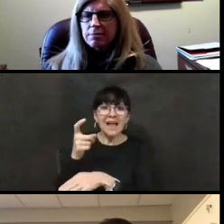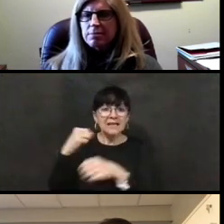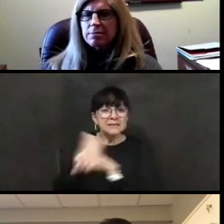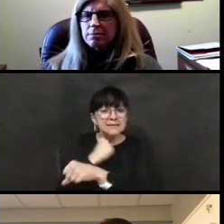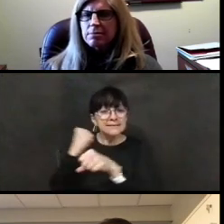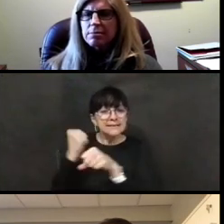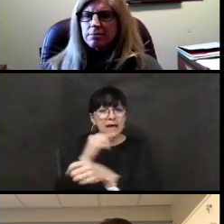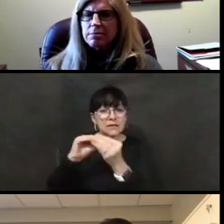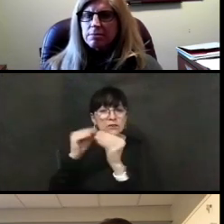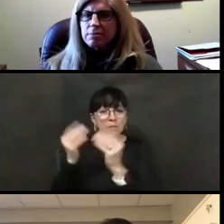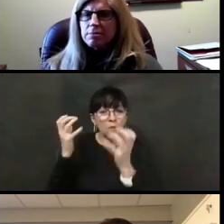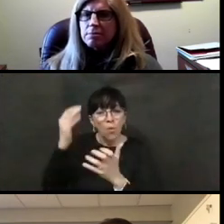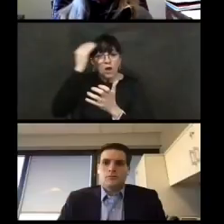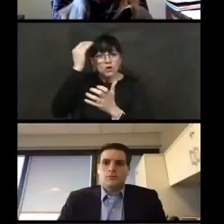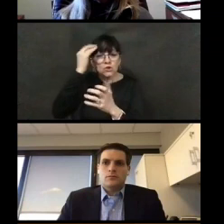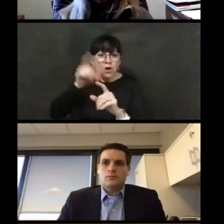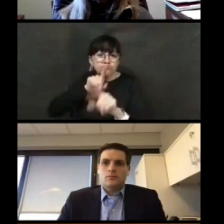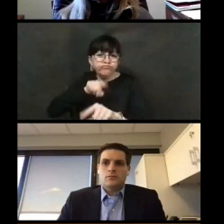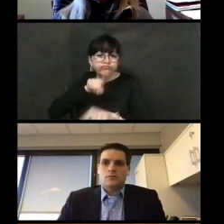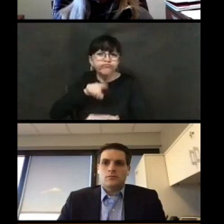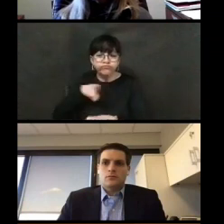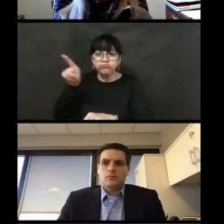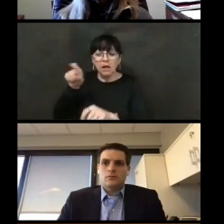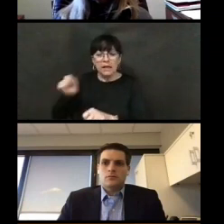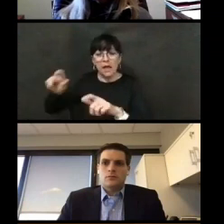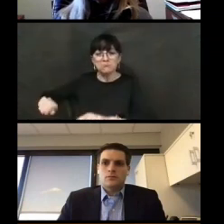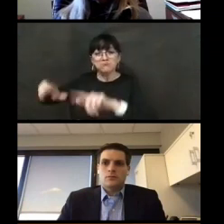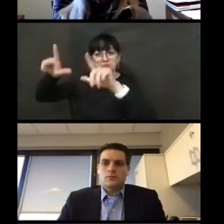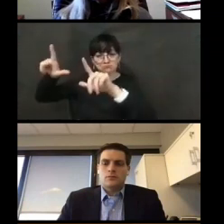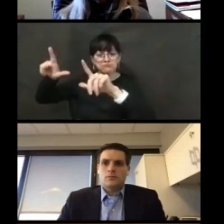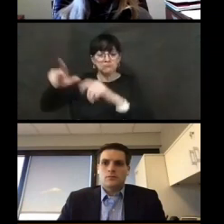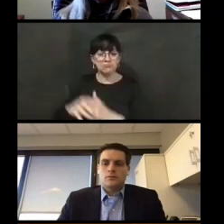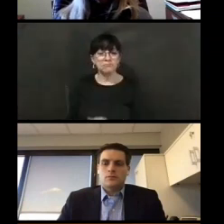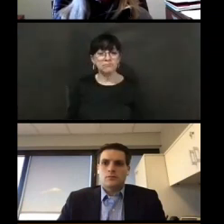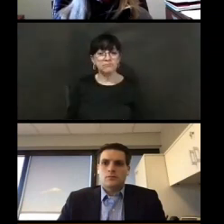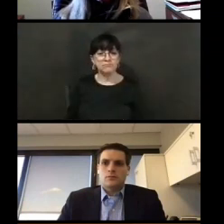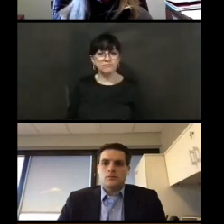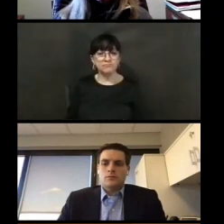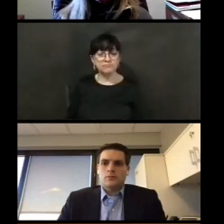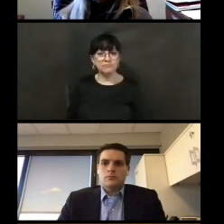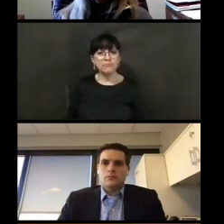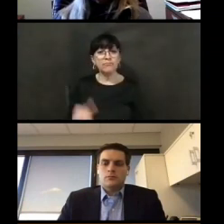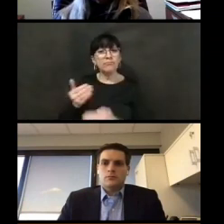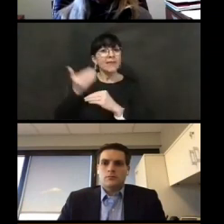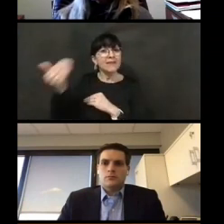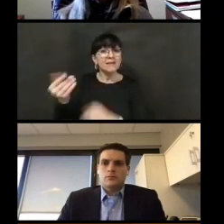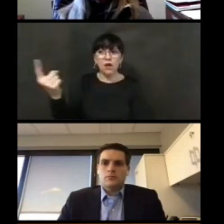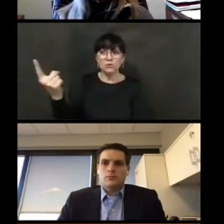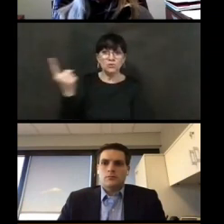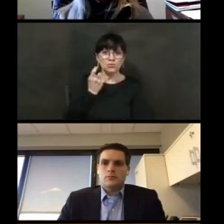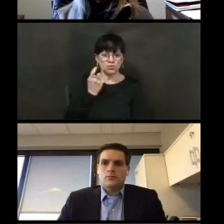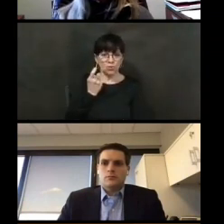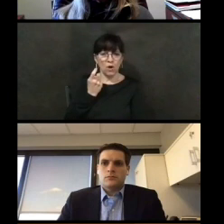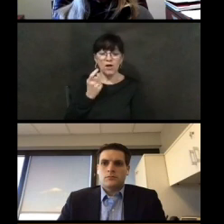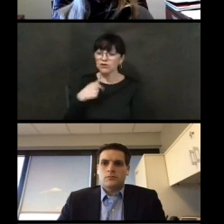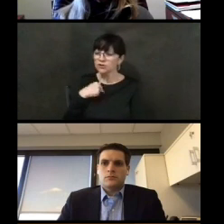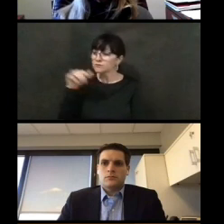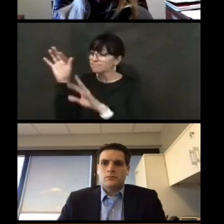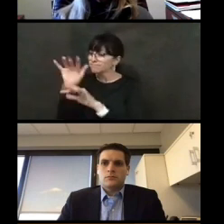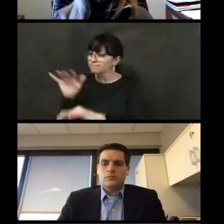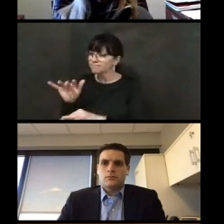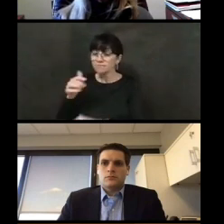basis. I think this next question is for Damian. This is from Ann Reskauskas in the Facebook comments, who says, I am a real